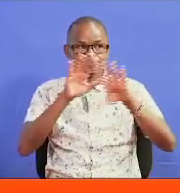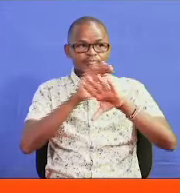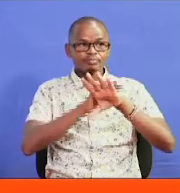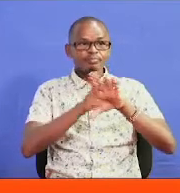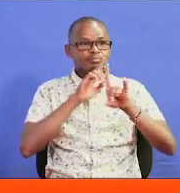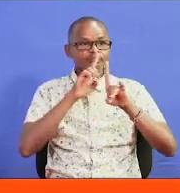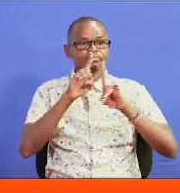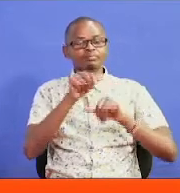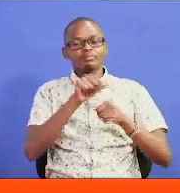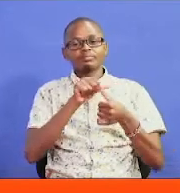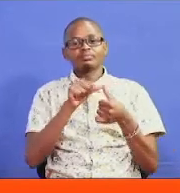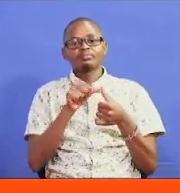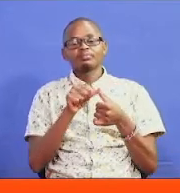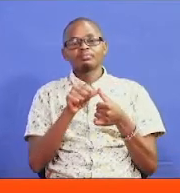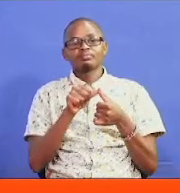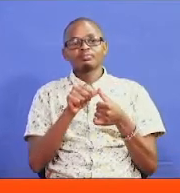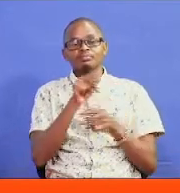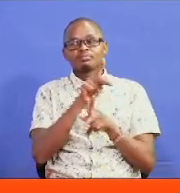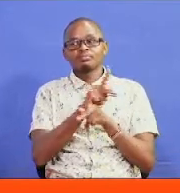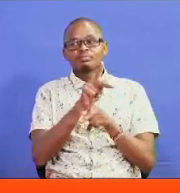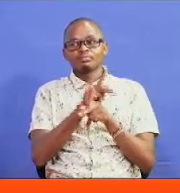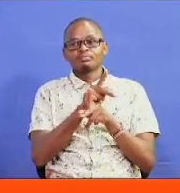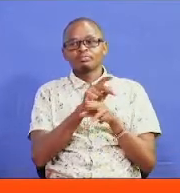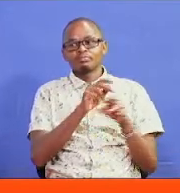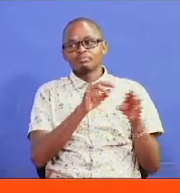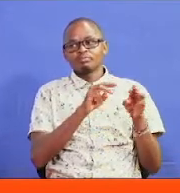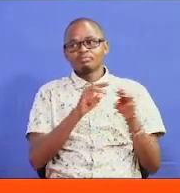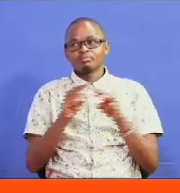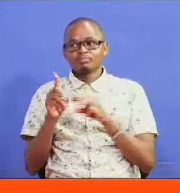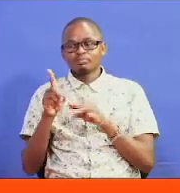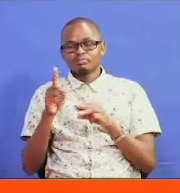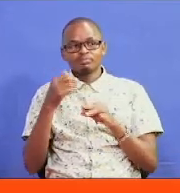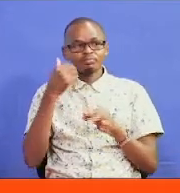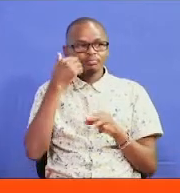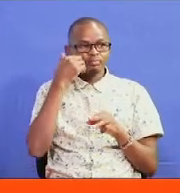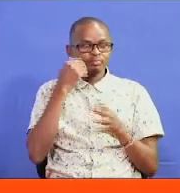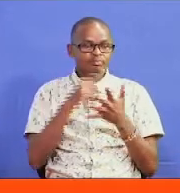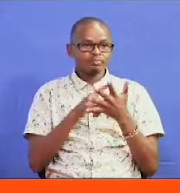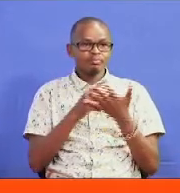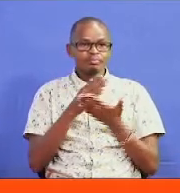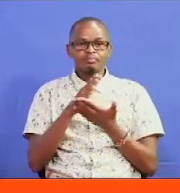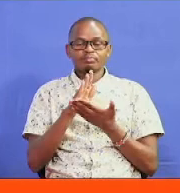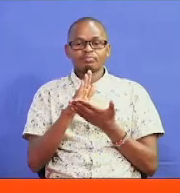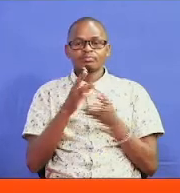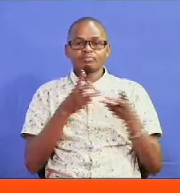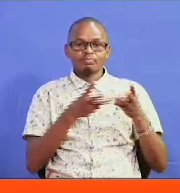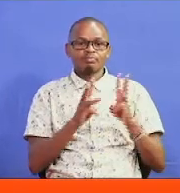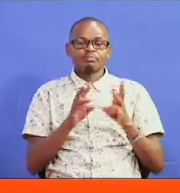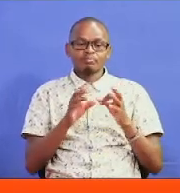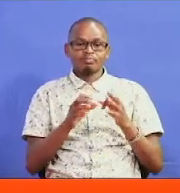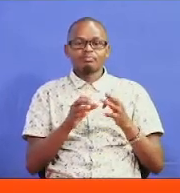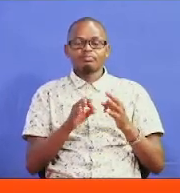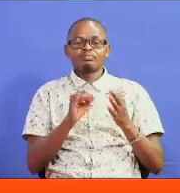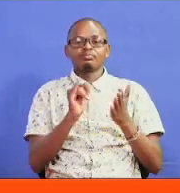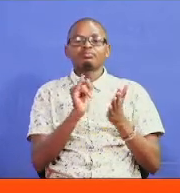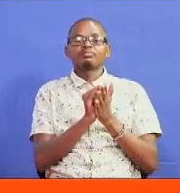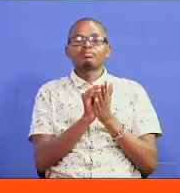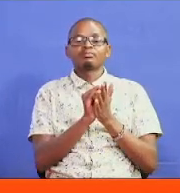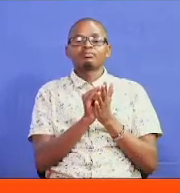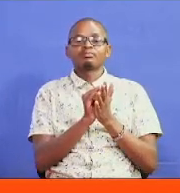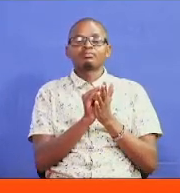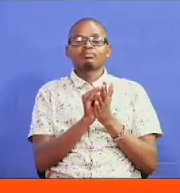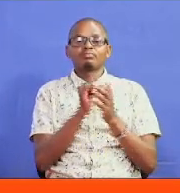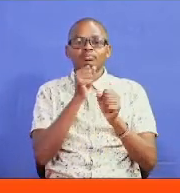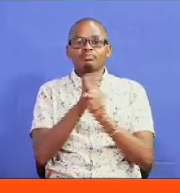talk about the prevention measures of some of these diseases. So, what are some of the mechanisms, measures that can be